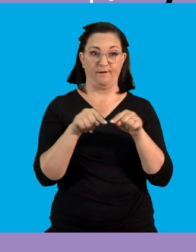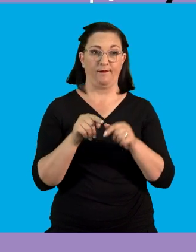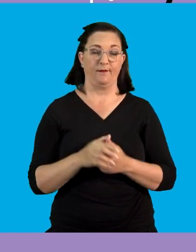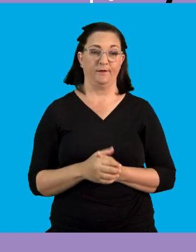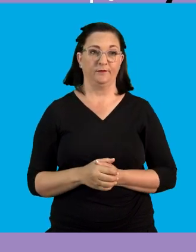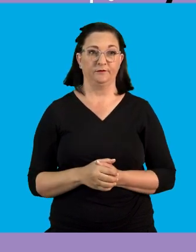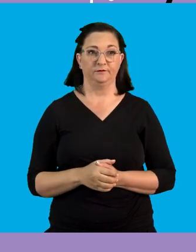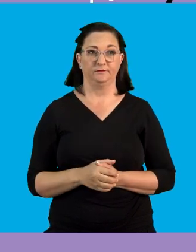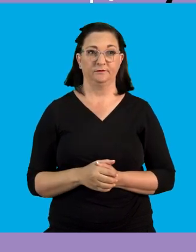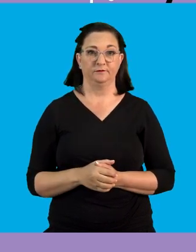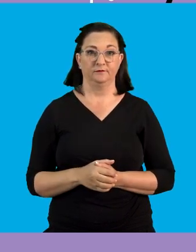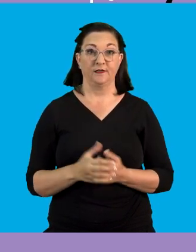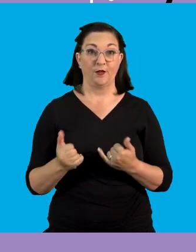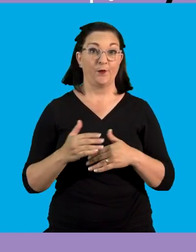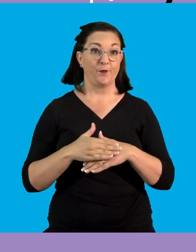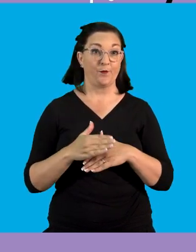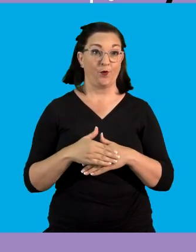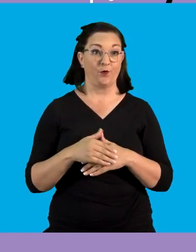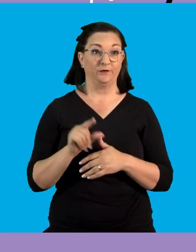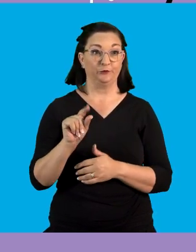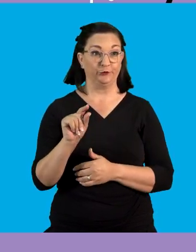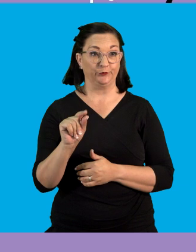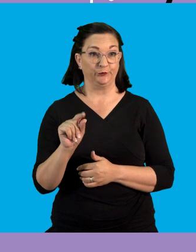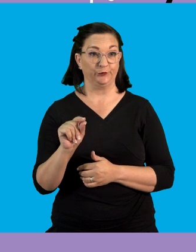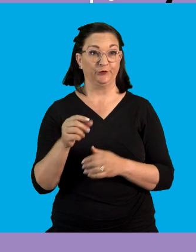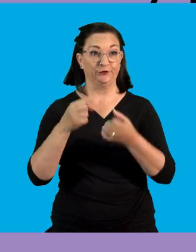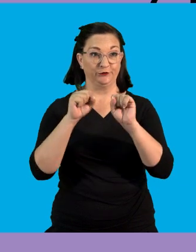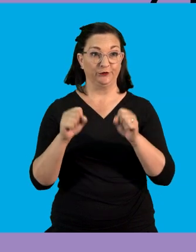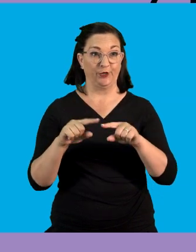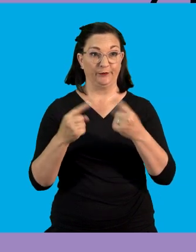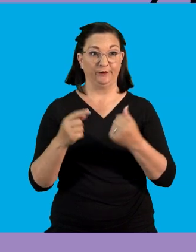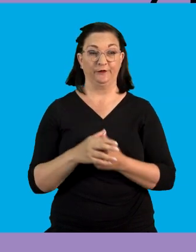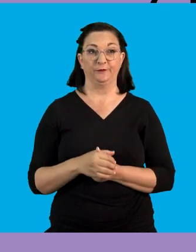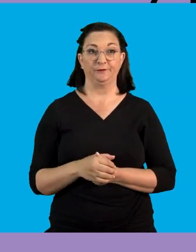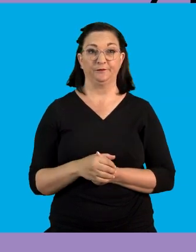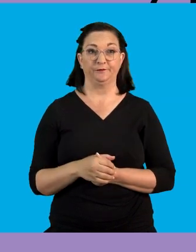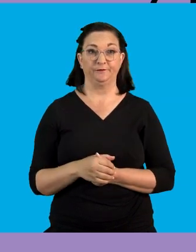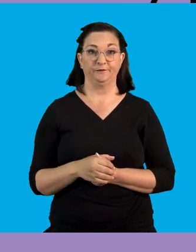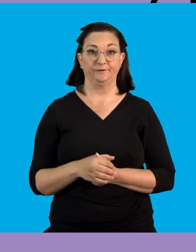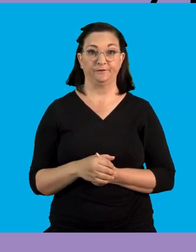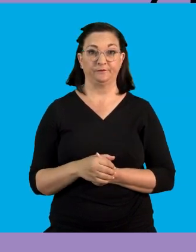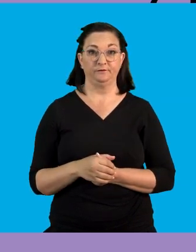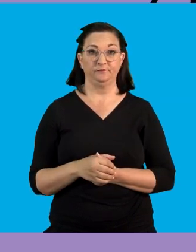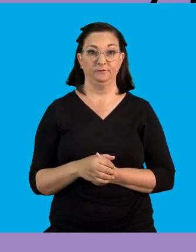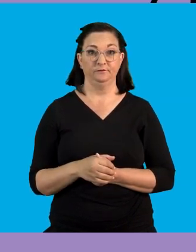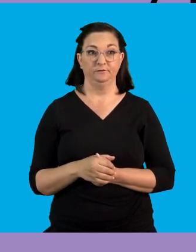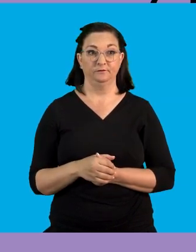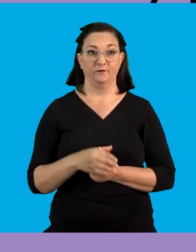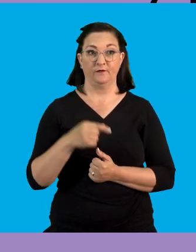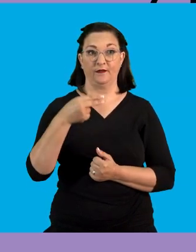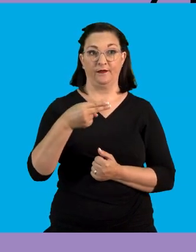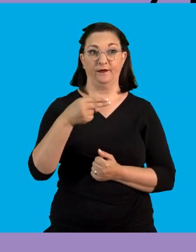using the knowledge we have about triangles. Let's look at the next one. Gets more interesting. The shape becomes